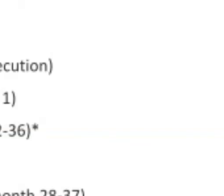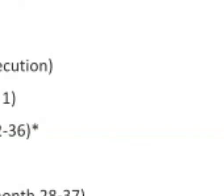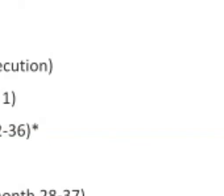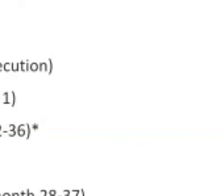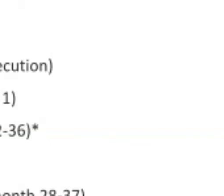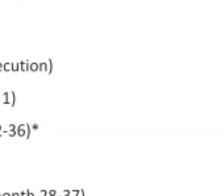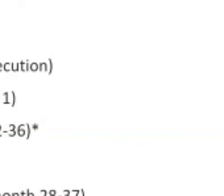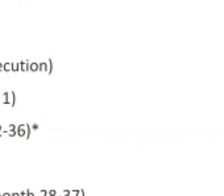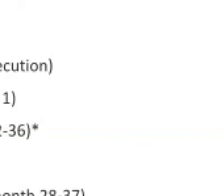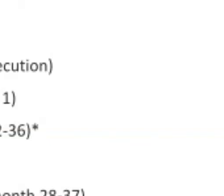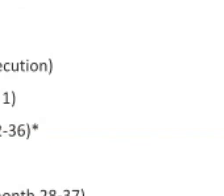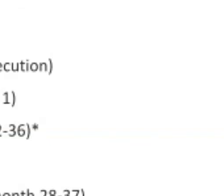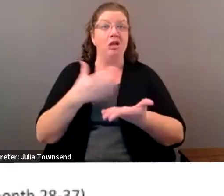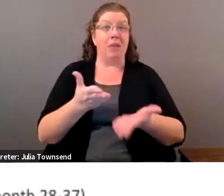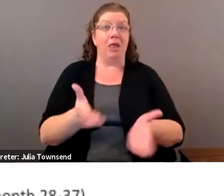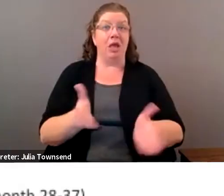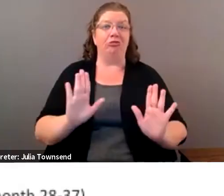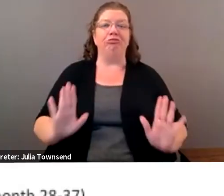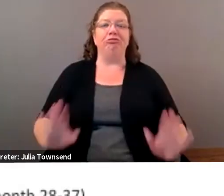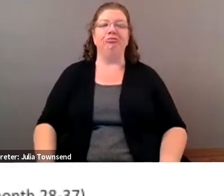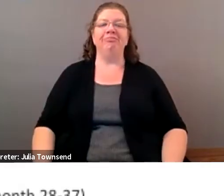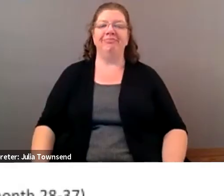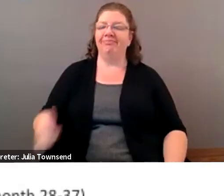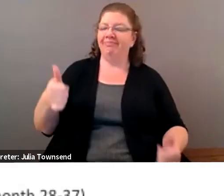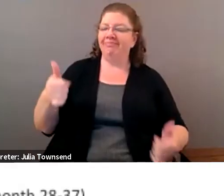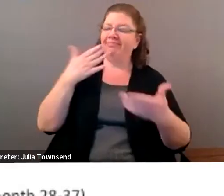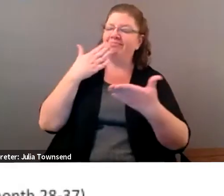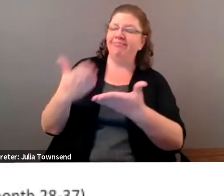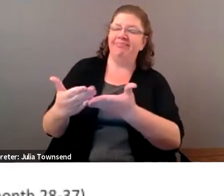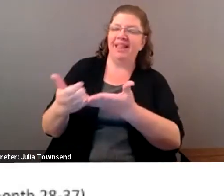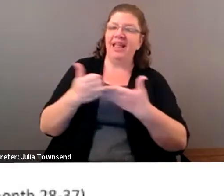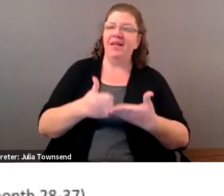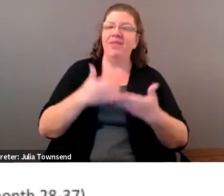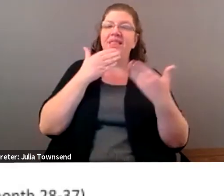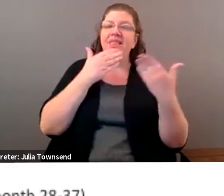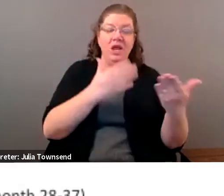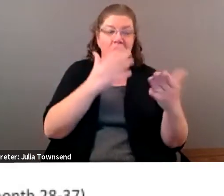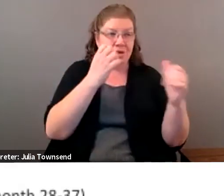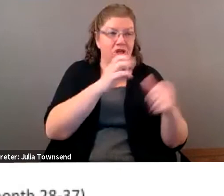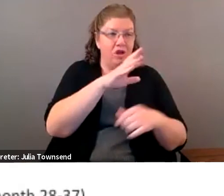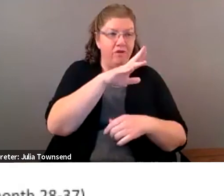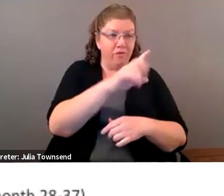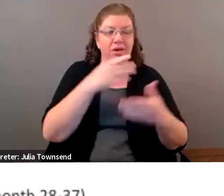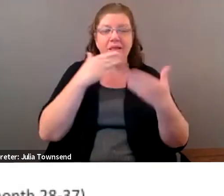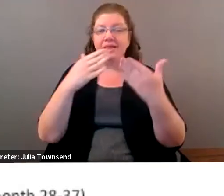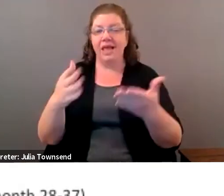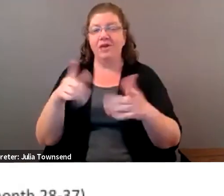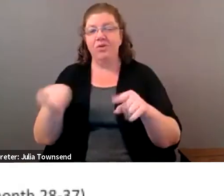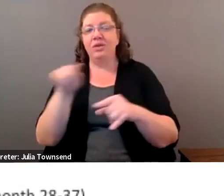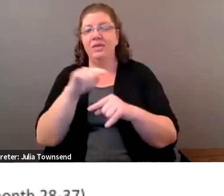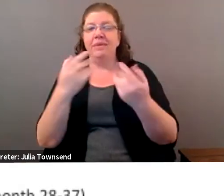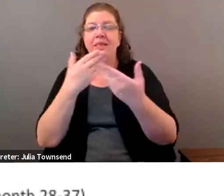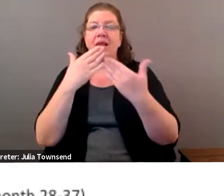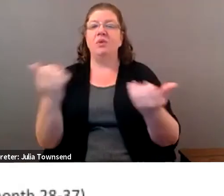So I'll stop there. No, that's helpful. Thank you, President Ford. Thank you, Tim. Thanks to the team. Oh, thank you so